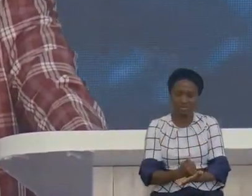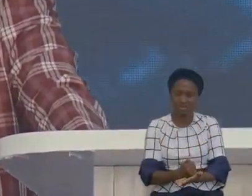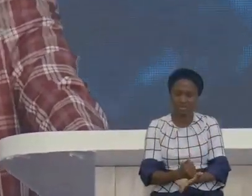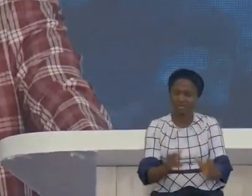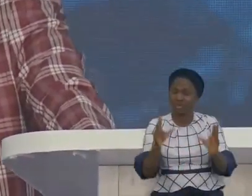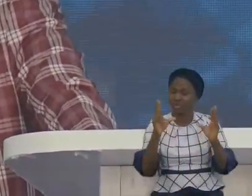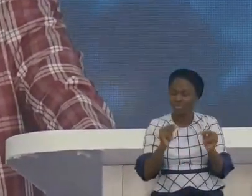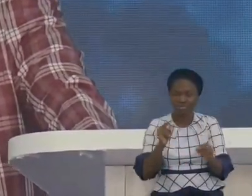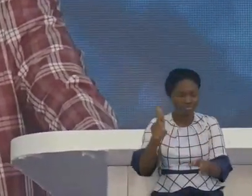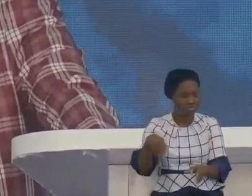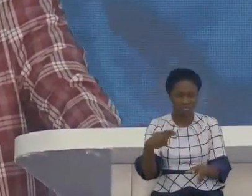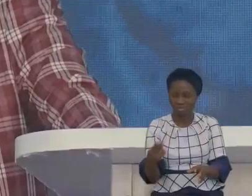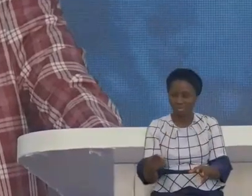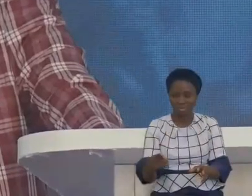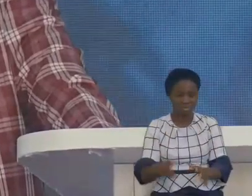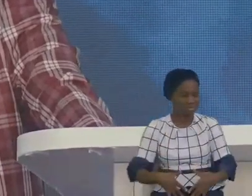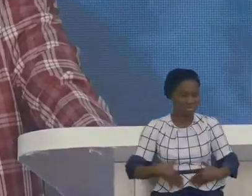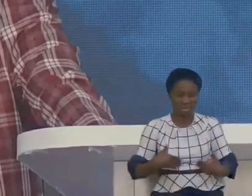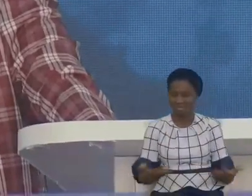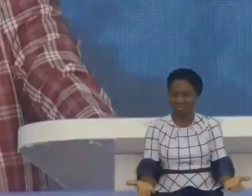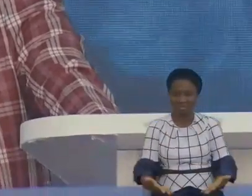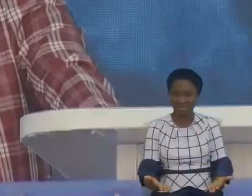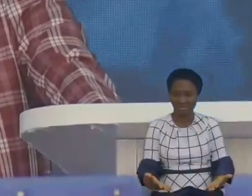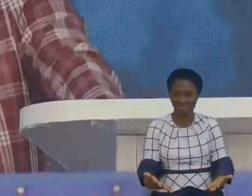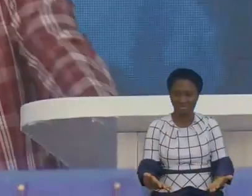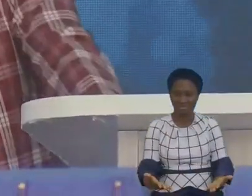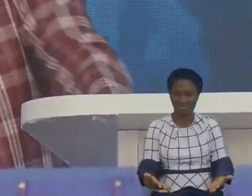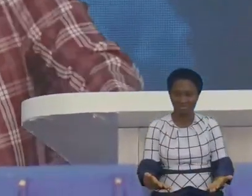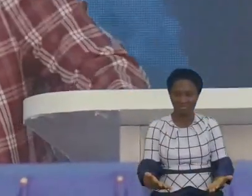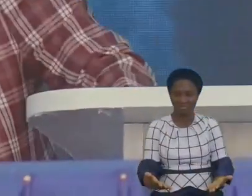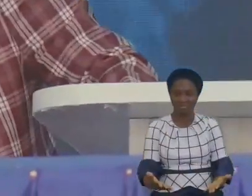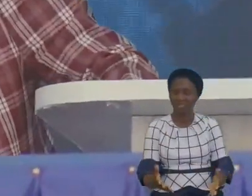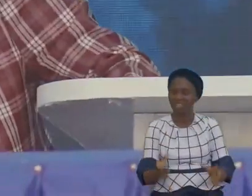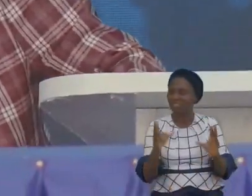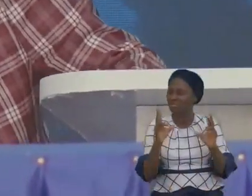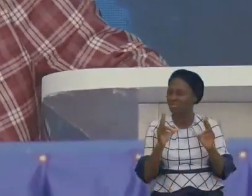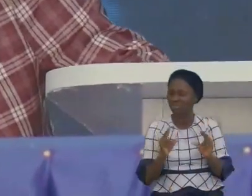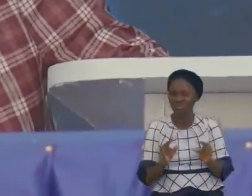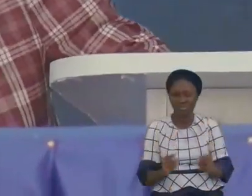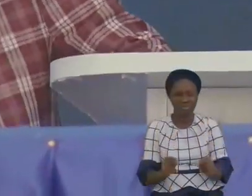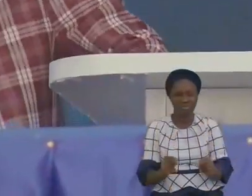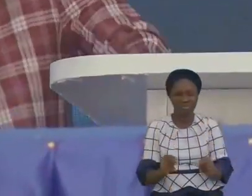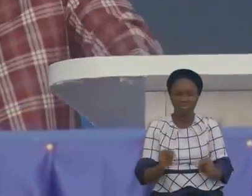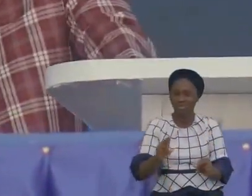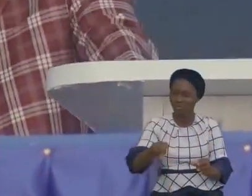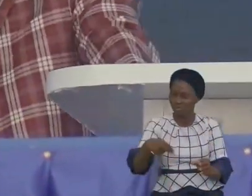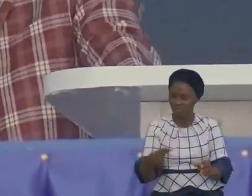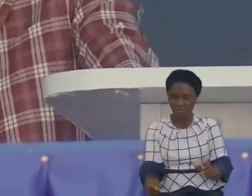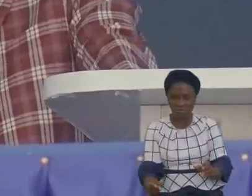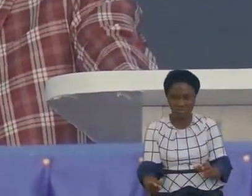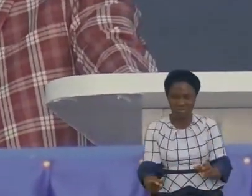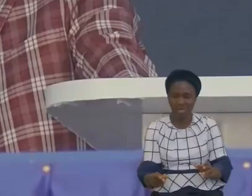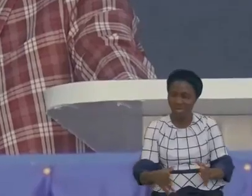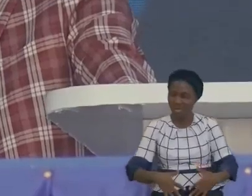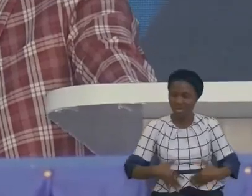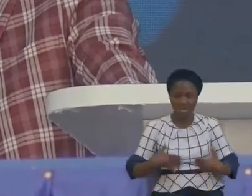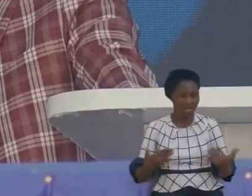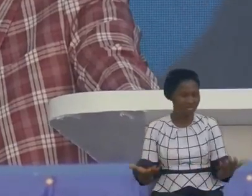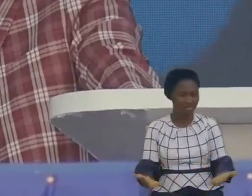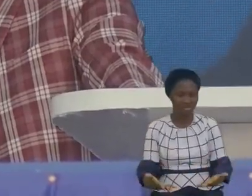and no downtrodden life here. No life that will be locked up permanently here,